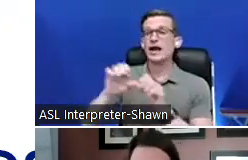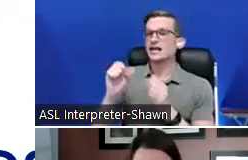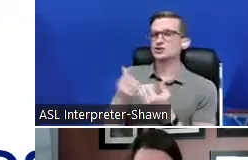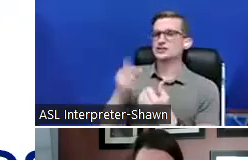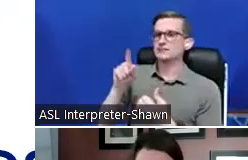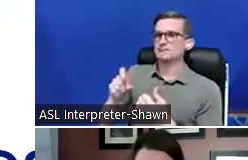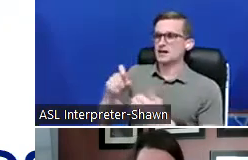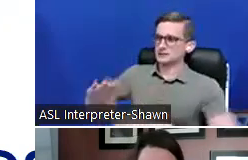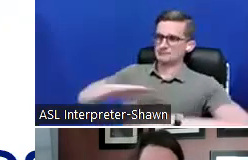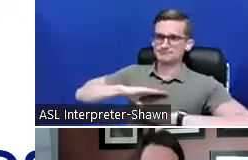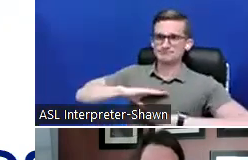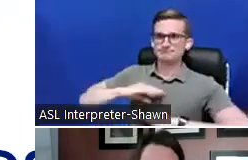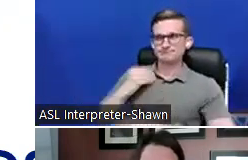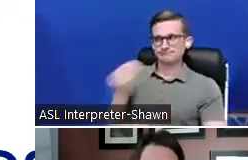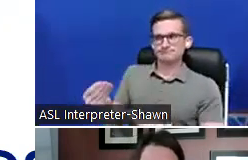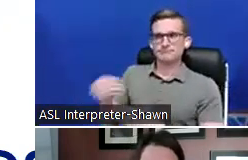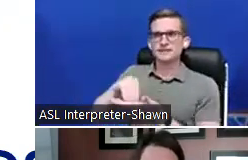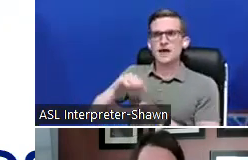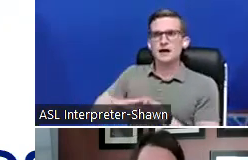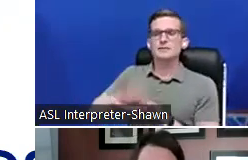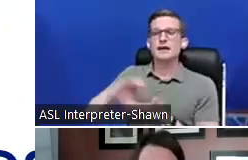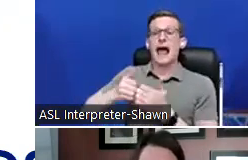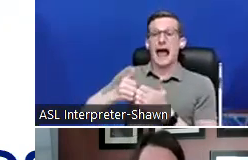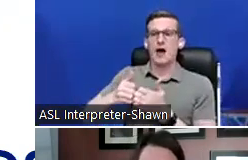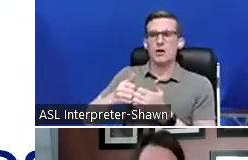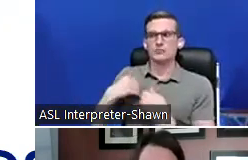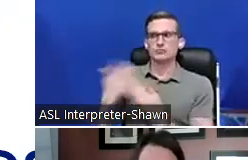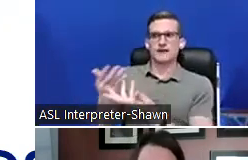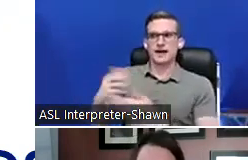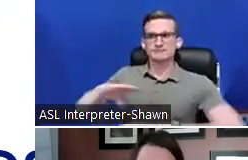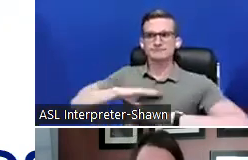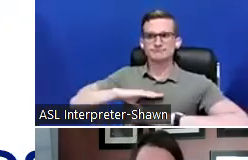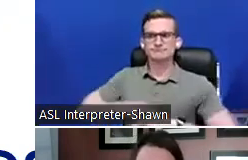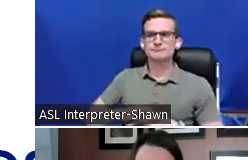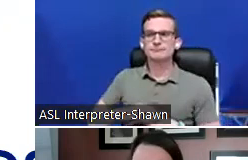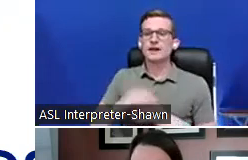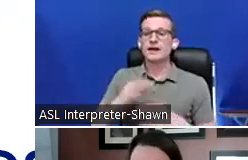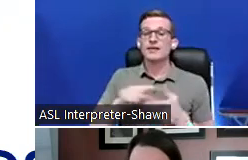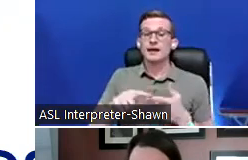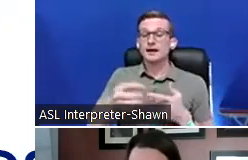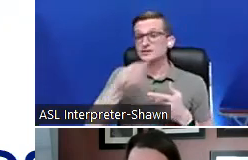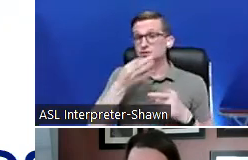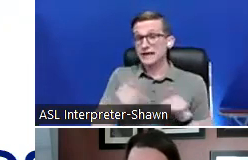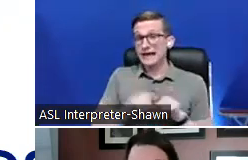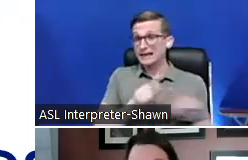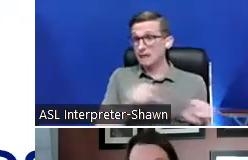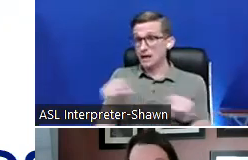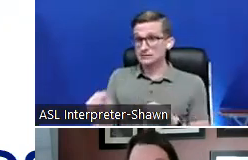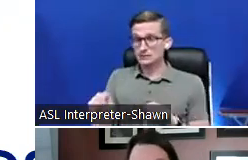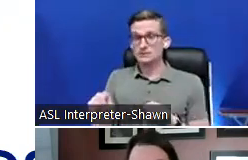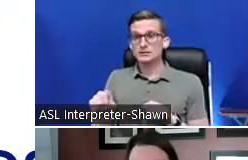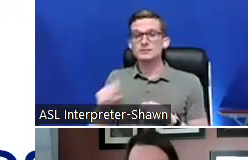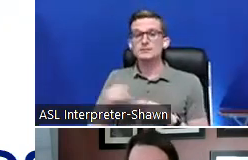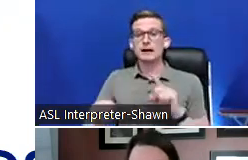how that need was met. And then as soon as possible, but no later than 3 calendar days after the comprehensive assessment,